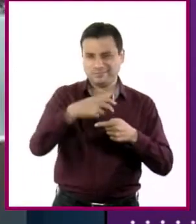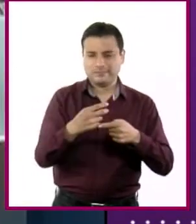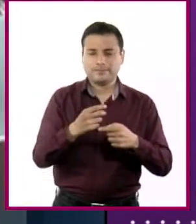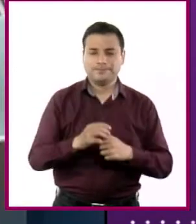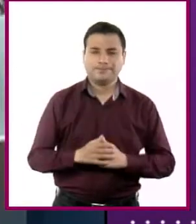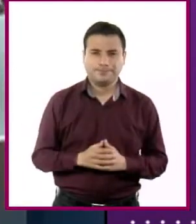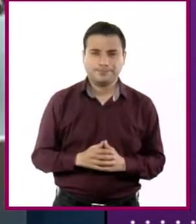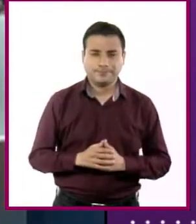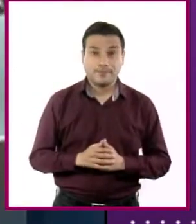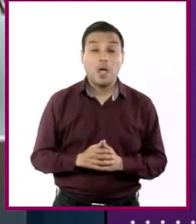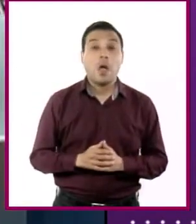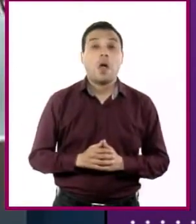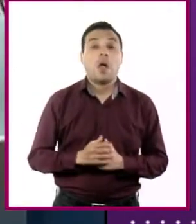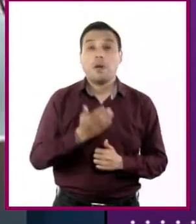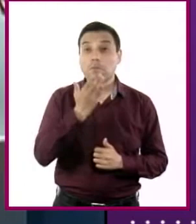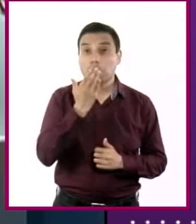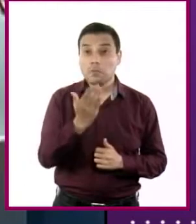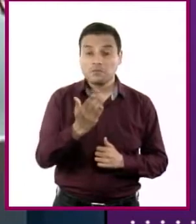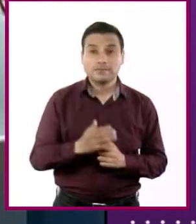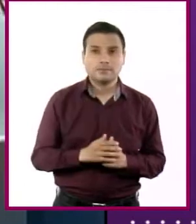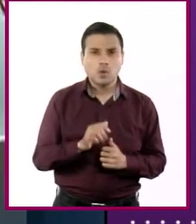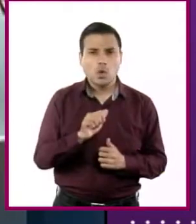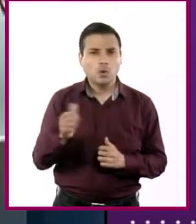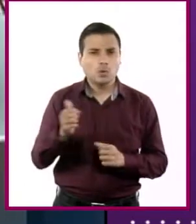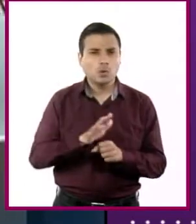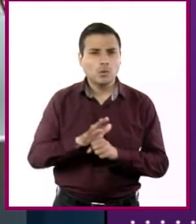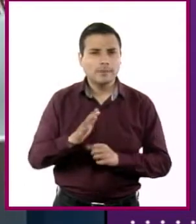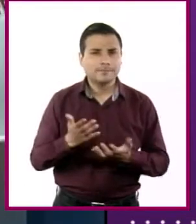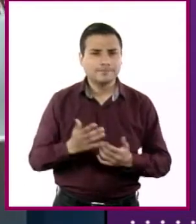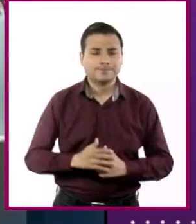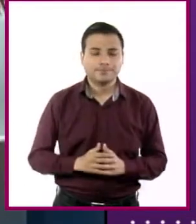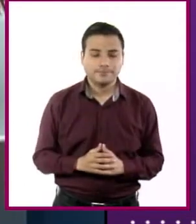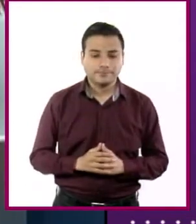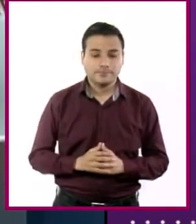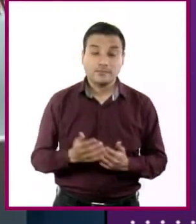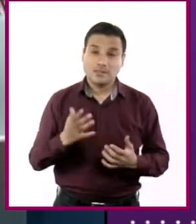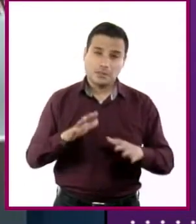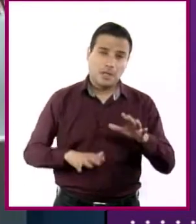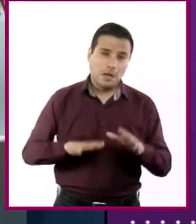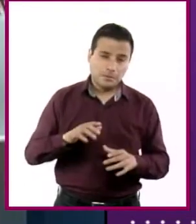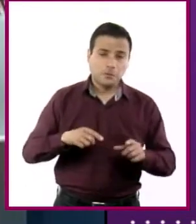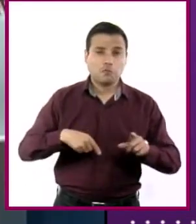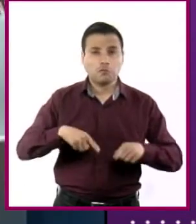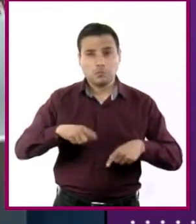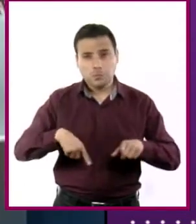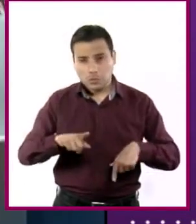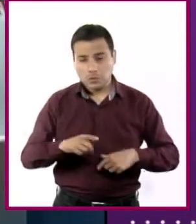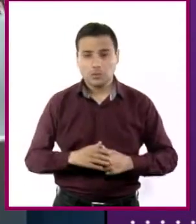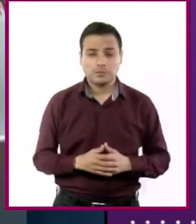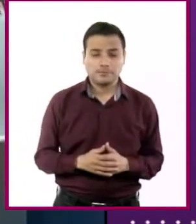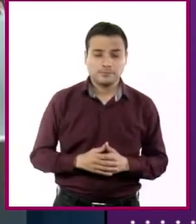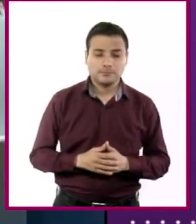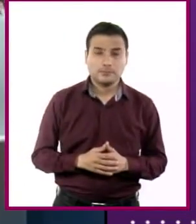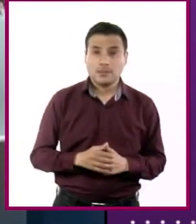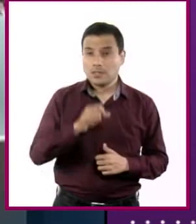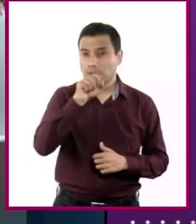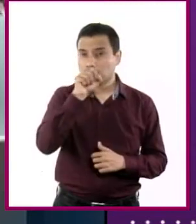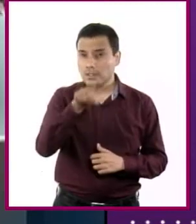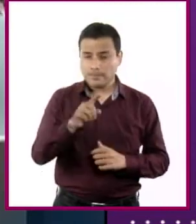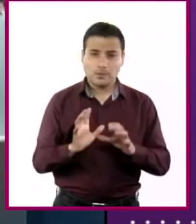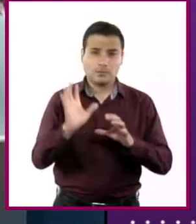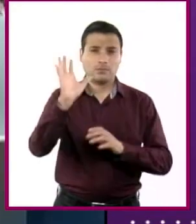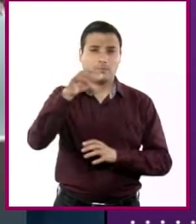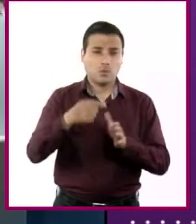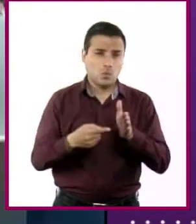amazing! What other sports do you practice? Sometimes I play soccer. I also play